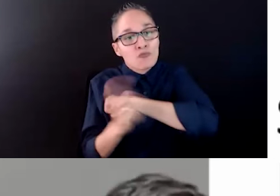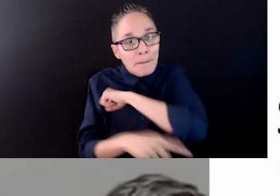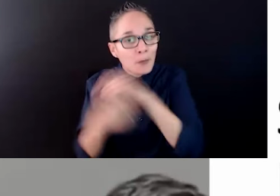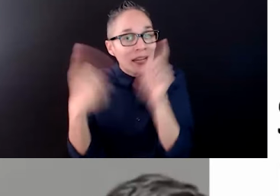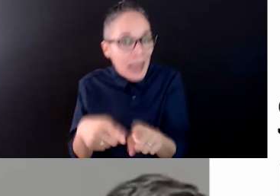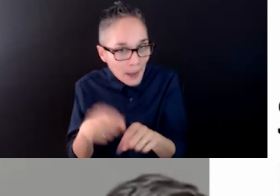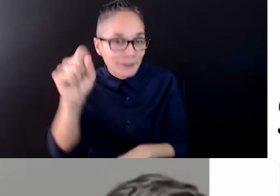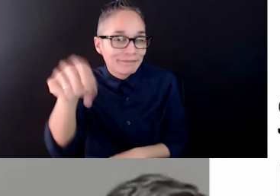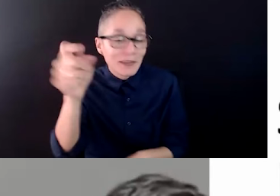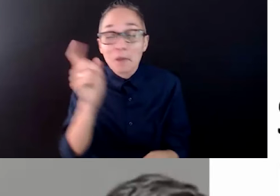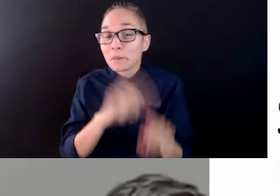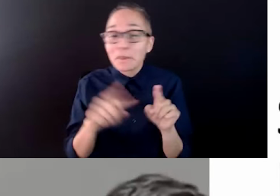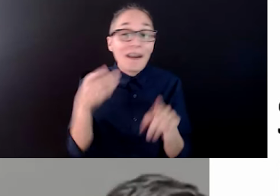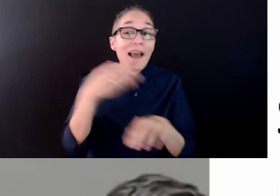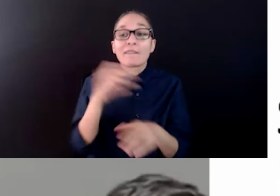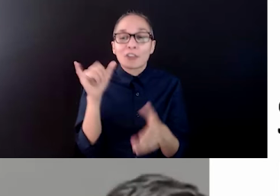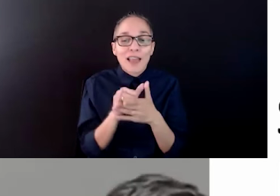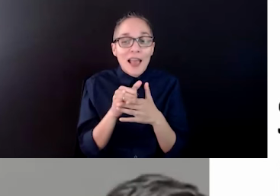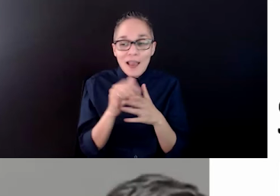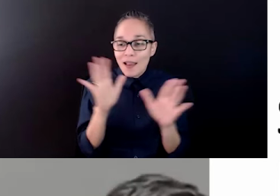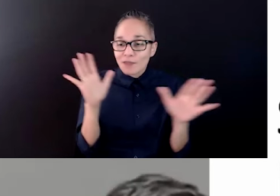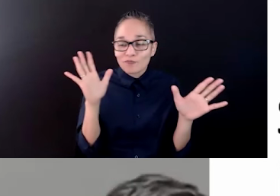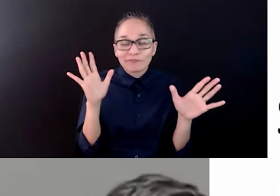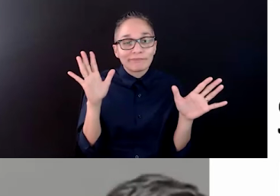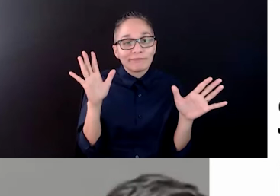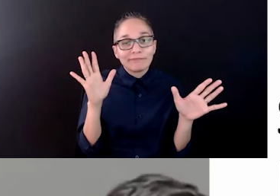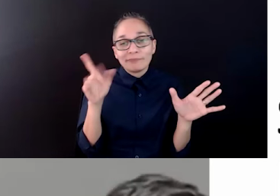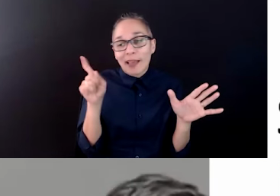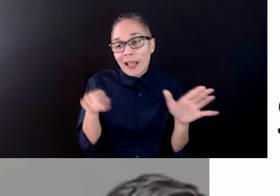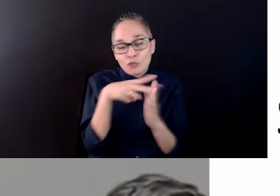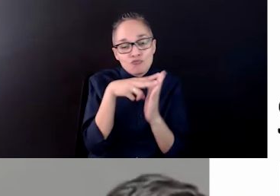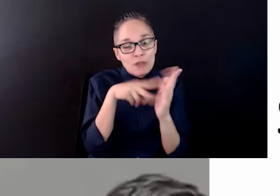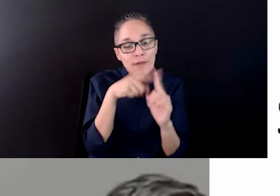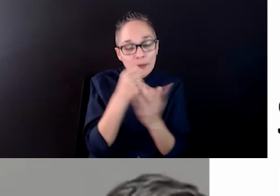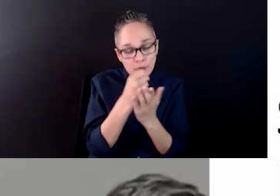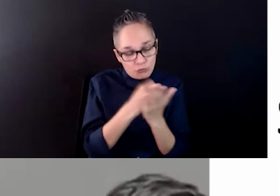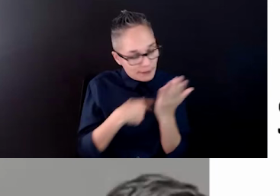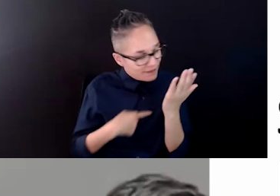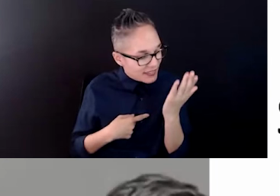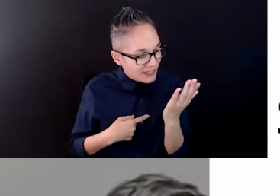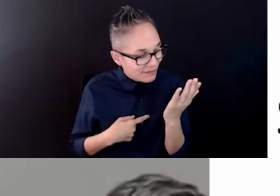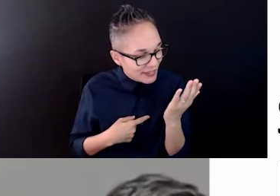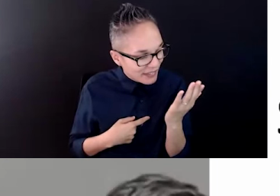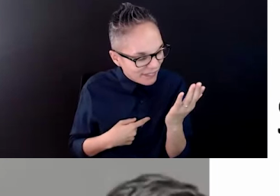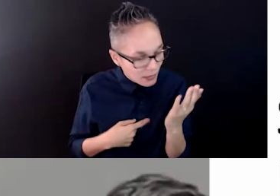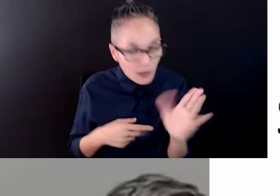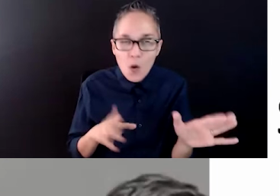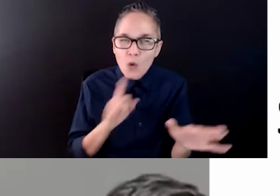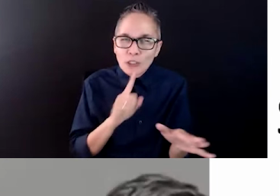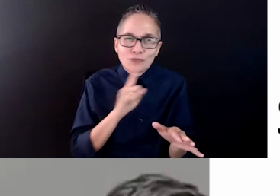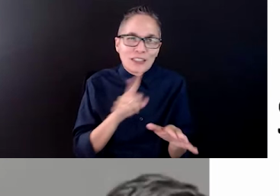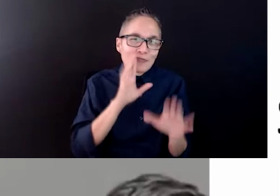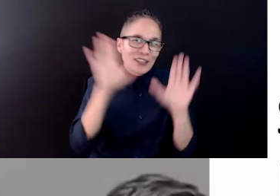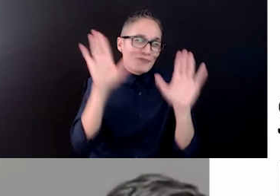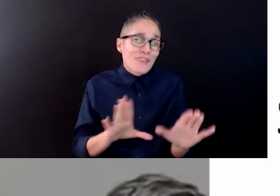after that, it was just That's being read from a script, like, okay, well, this is sugar. Oh, it was so great. It was